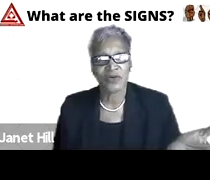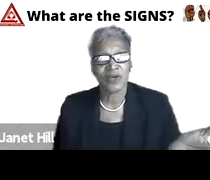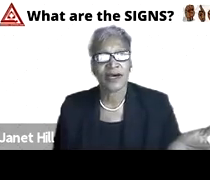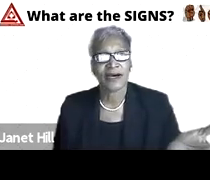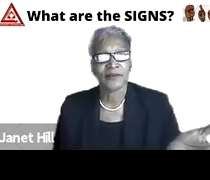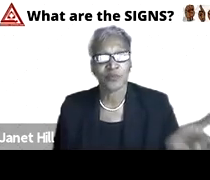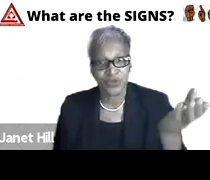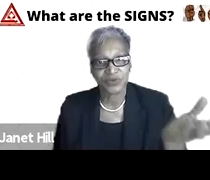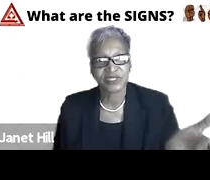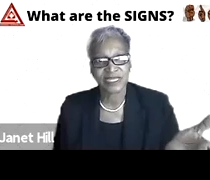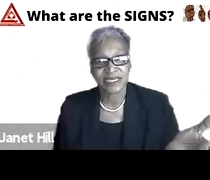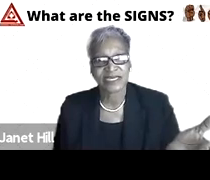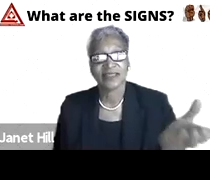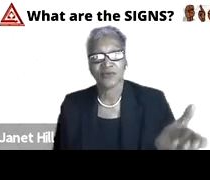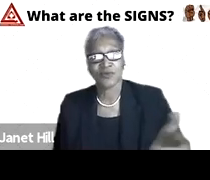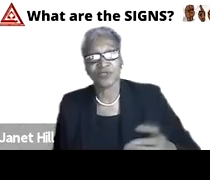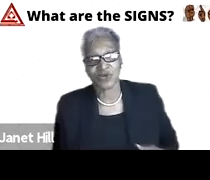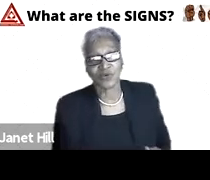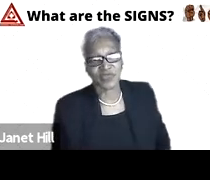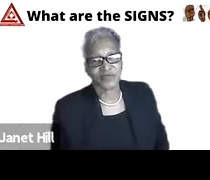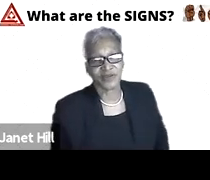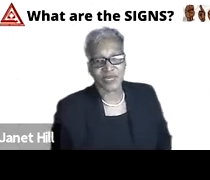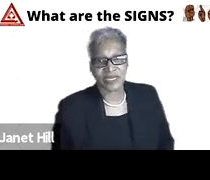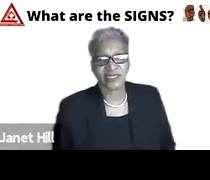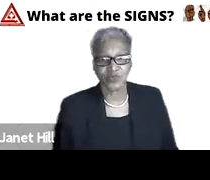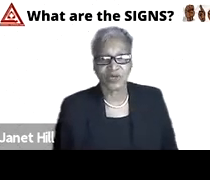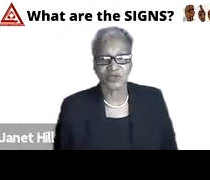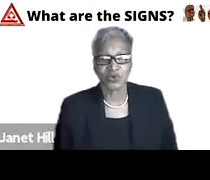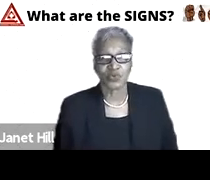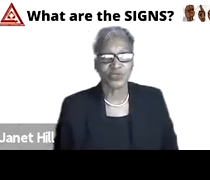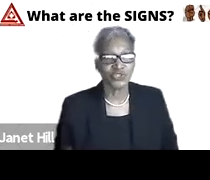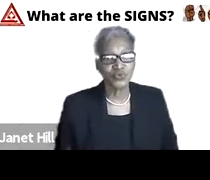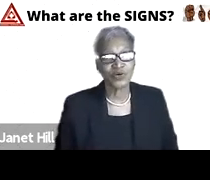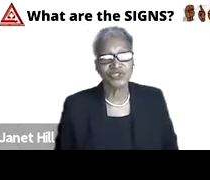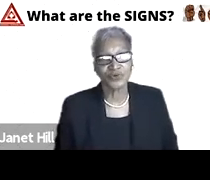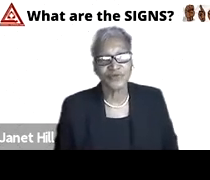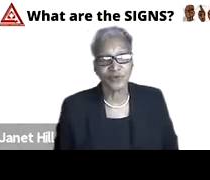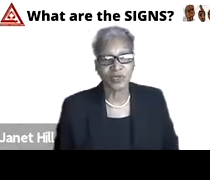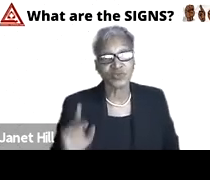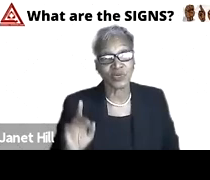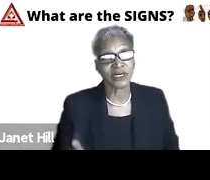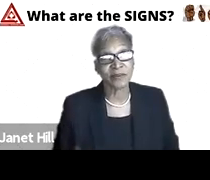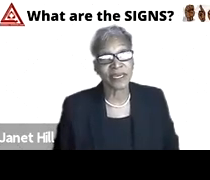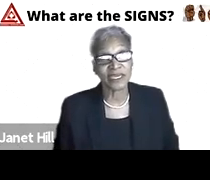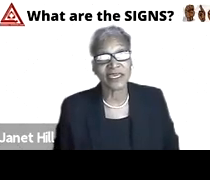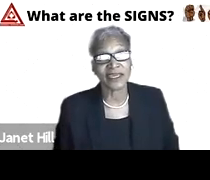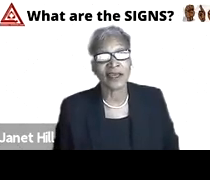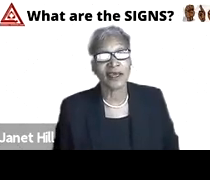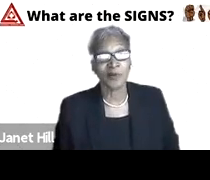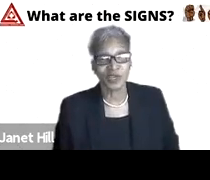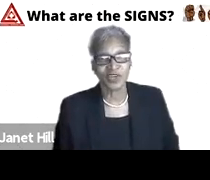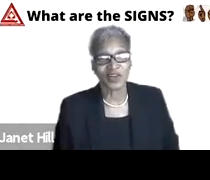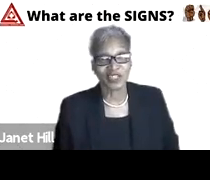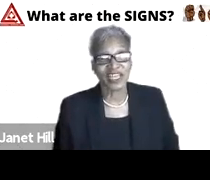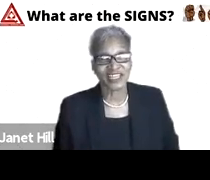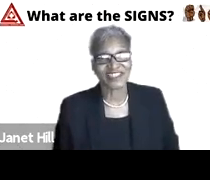you now, there is a link that will be shared with you at the very end as well. So we do want you to review, because when I come back again,